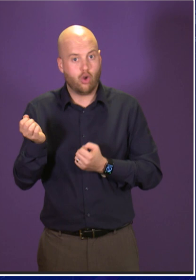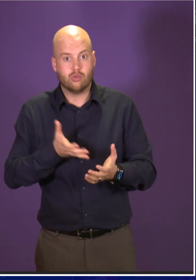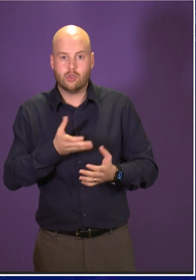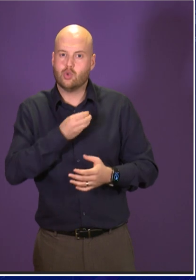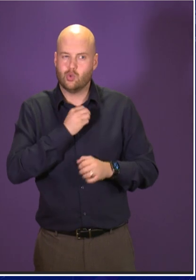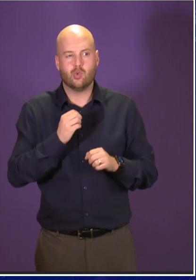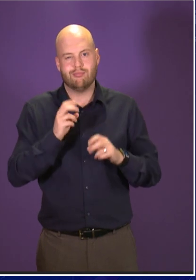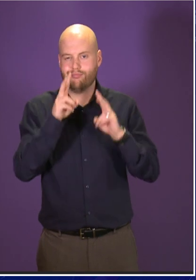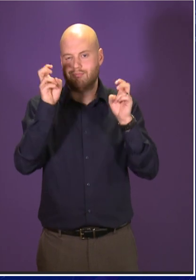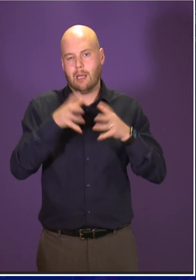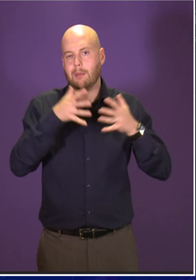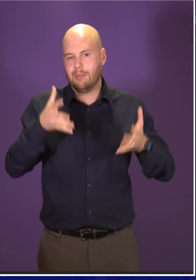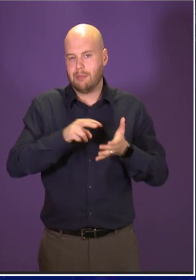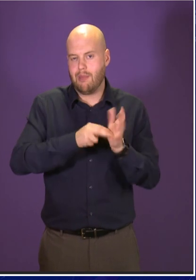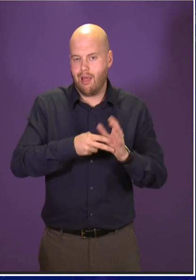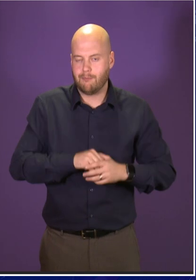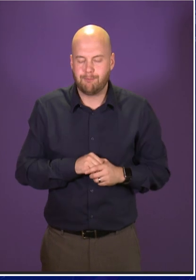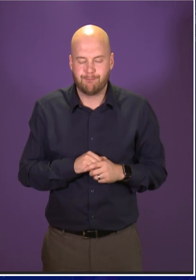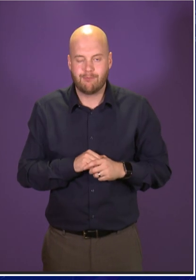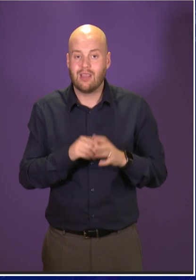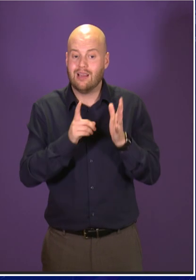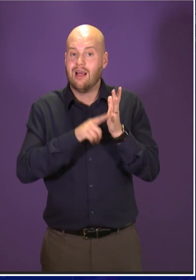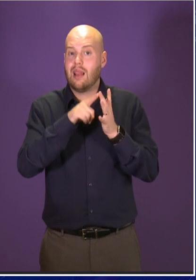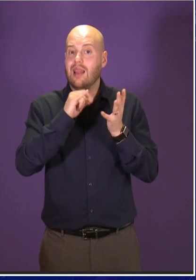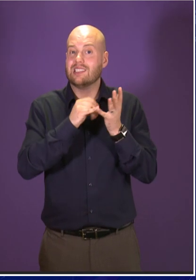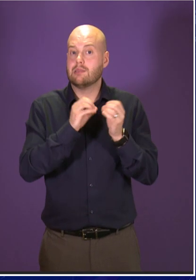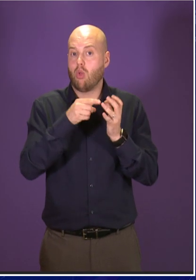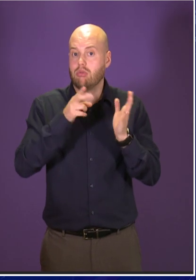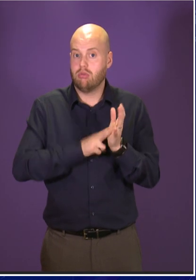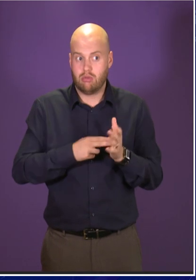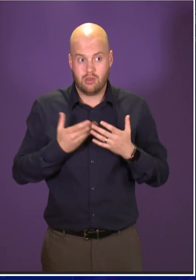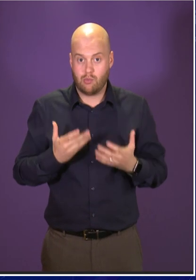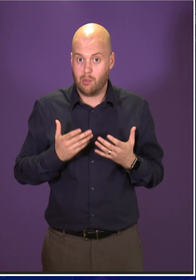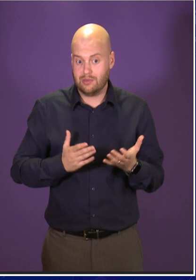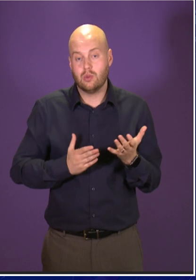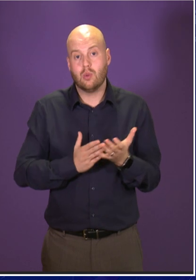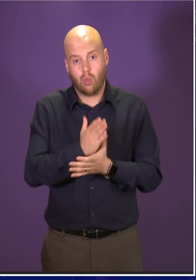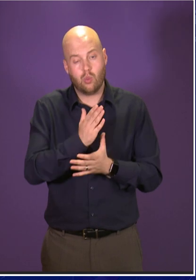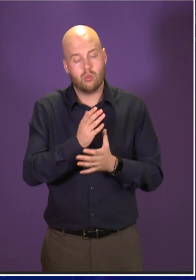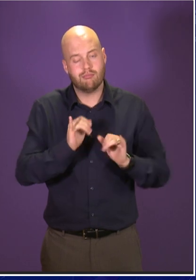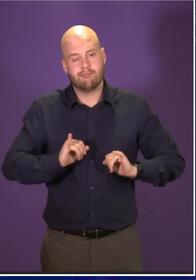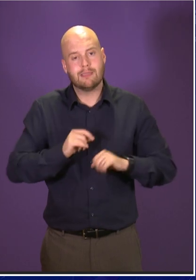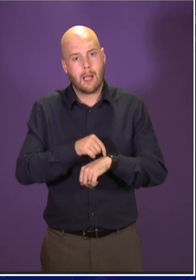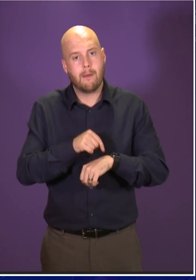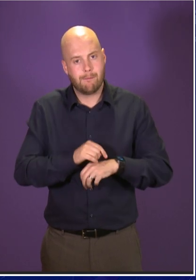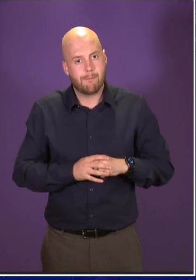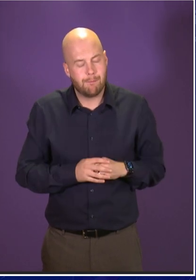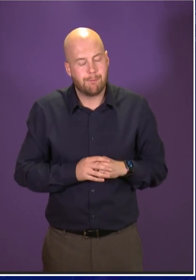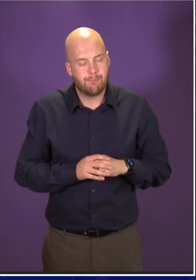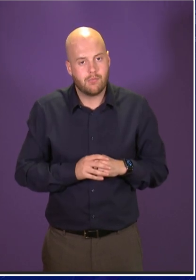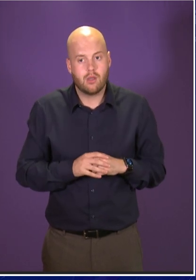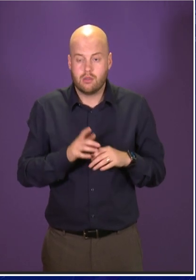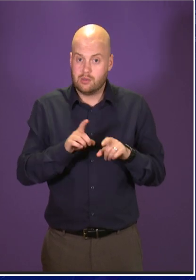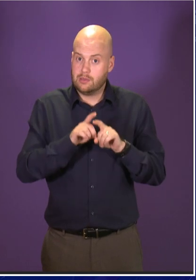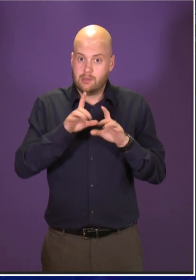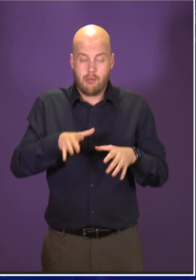plan. Lisbon is now experiencing a moment of great and unquestioned vitality. Unlike what we have